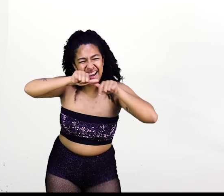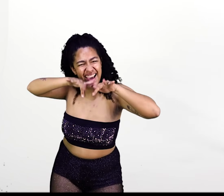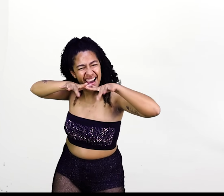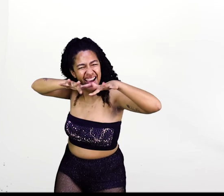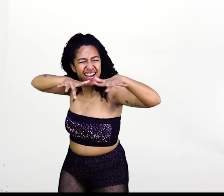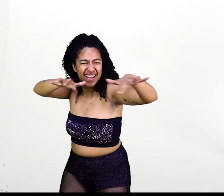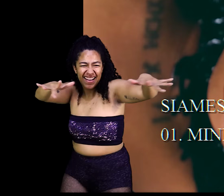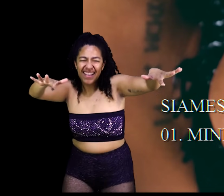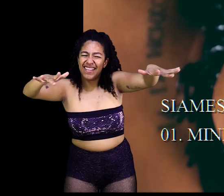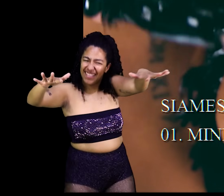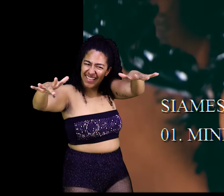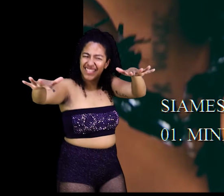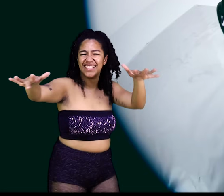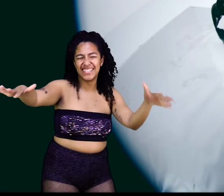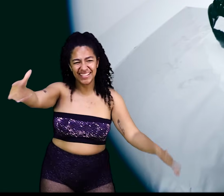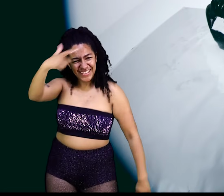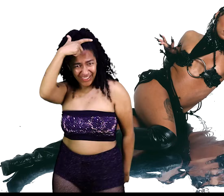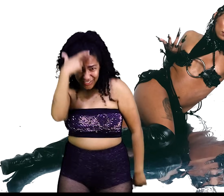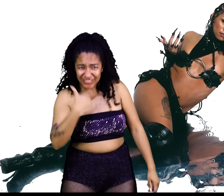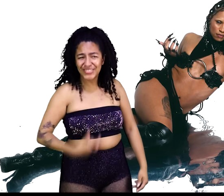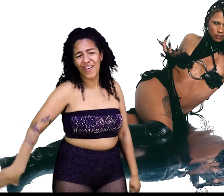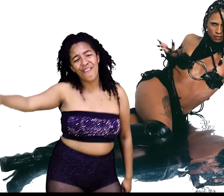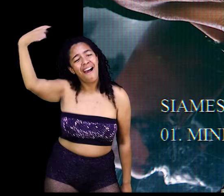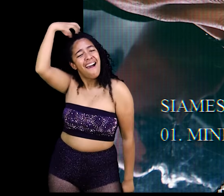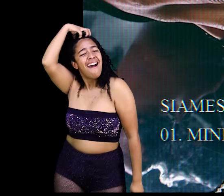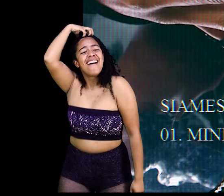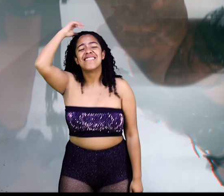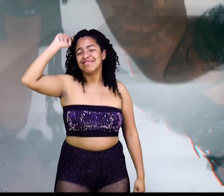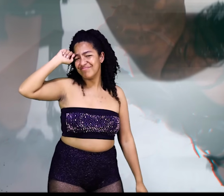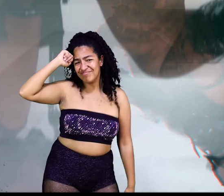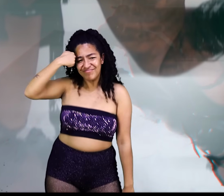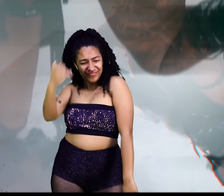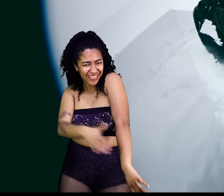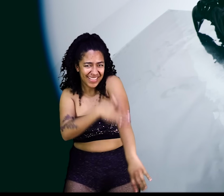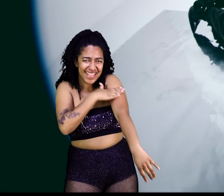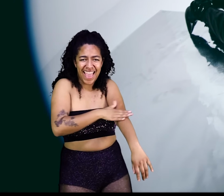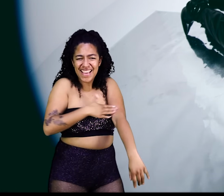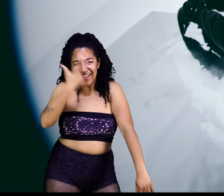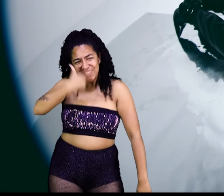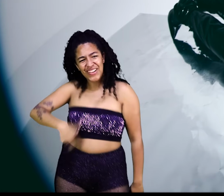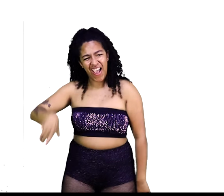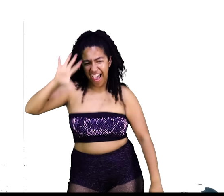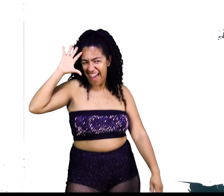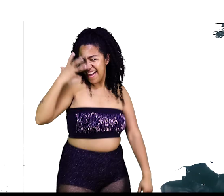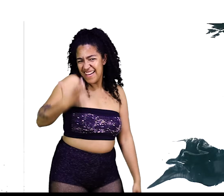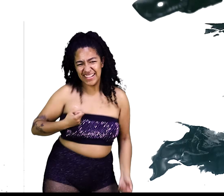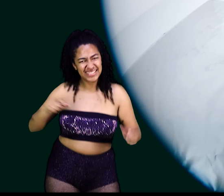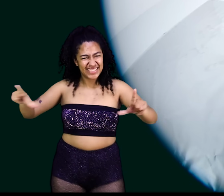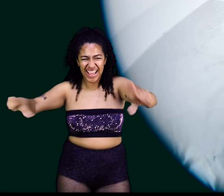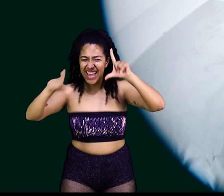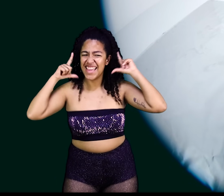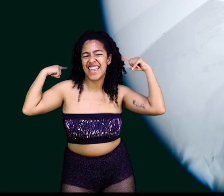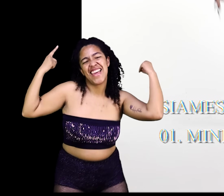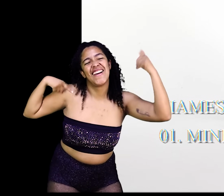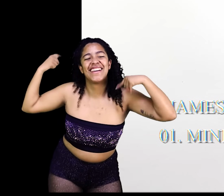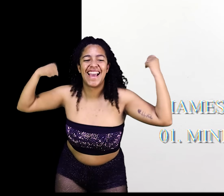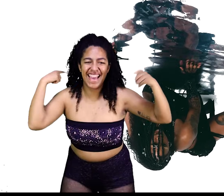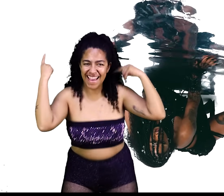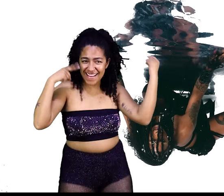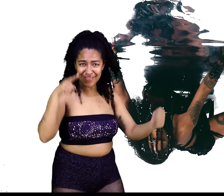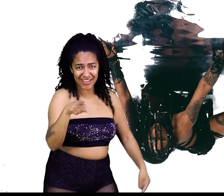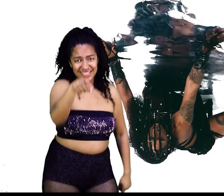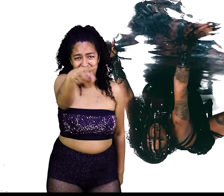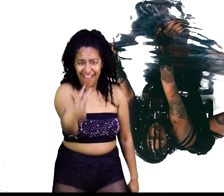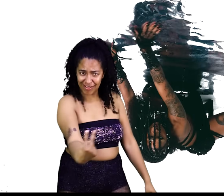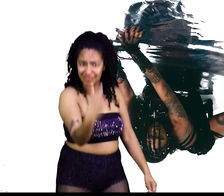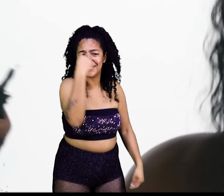final, no que isso vai reverberar. I'm a queen, I'm a blessed, black my skin. I'm a queer, I'm a realness, freaking